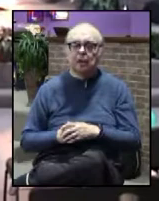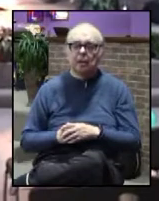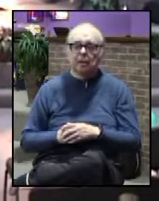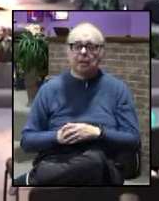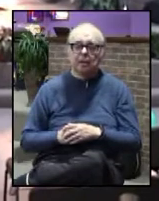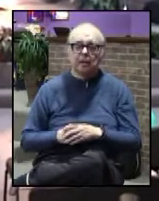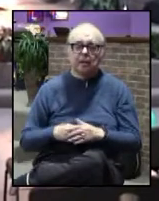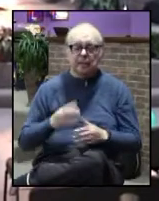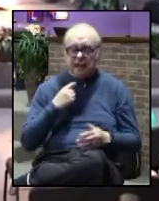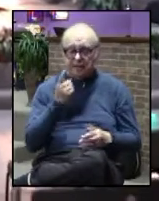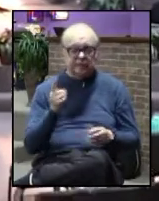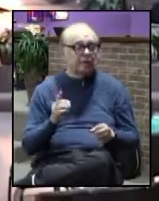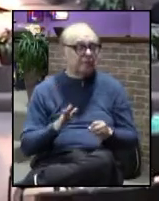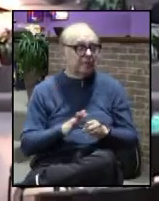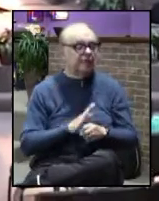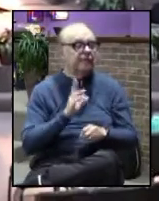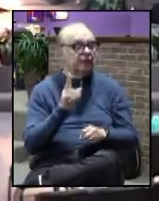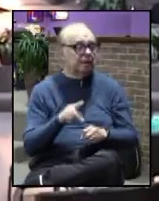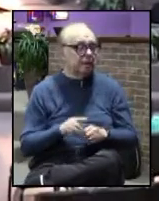He says, okay, I'll fill it up.